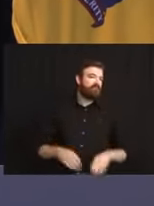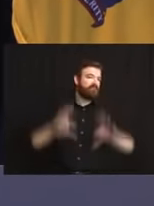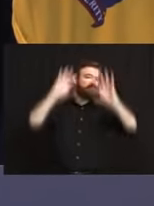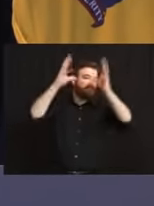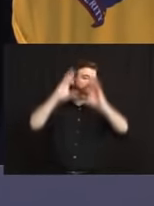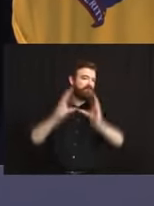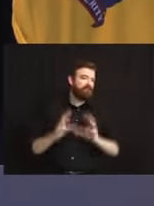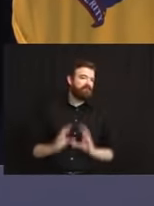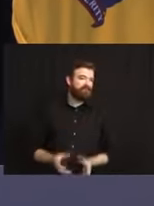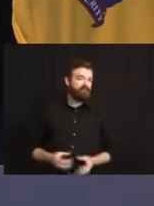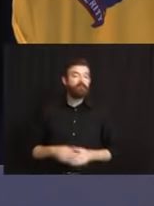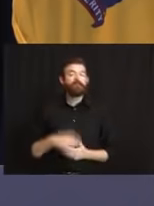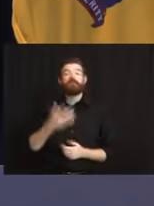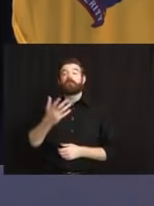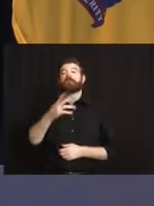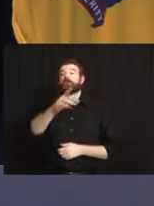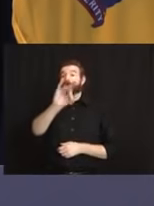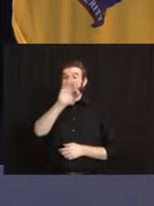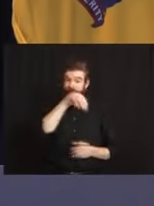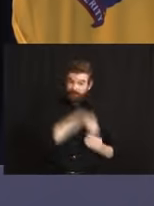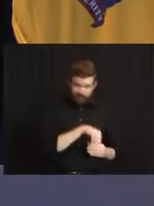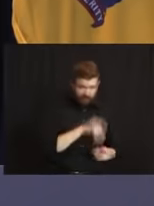side of being stronger than that.